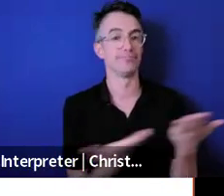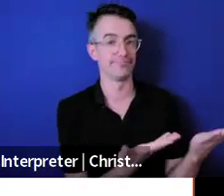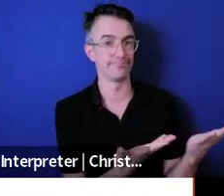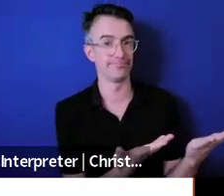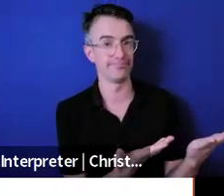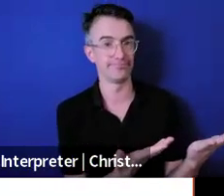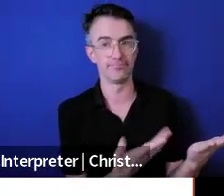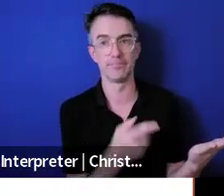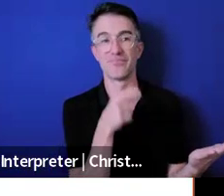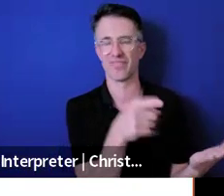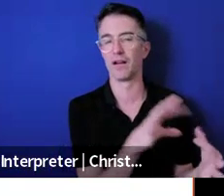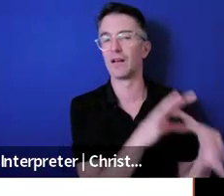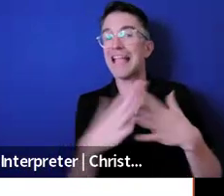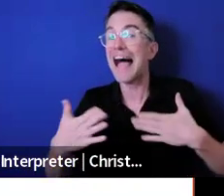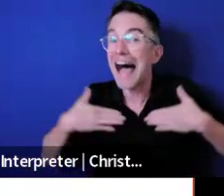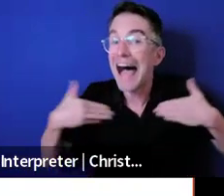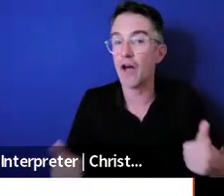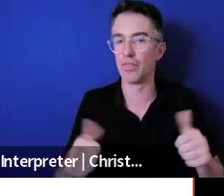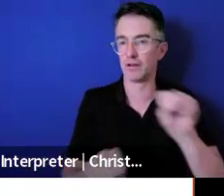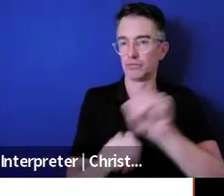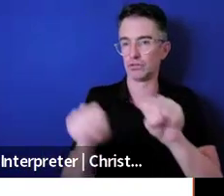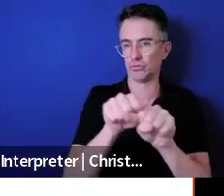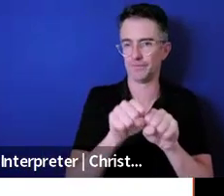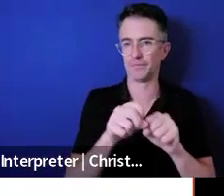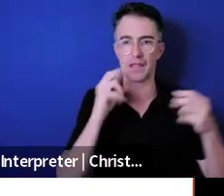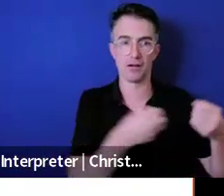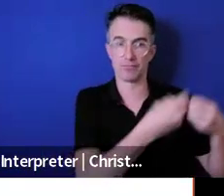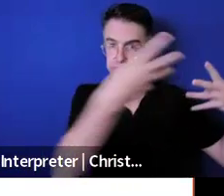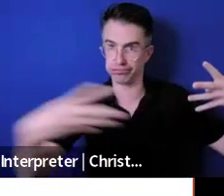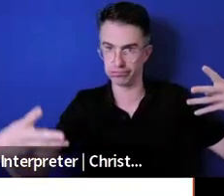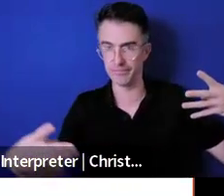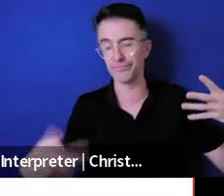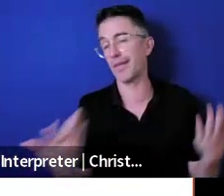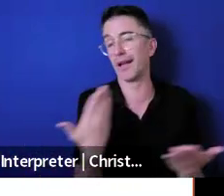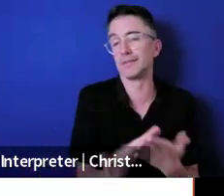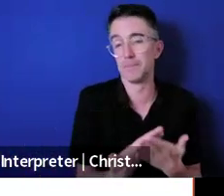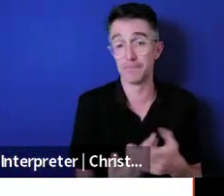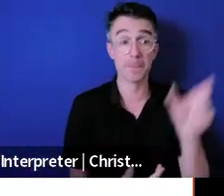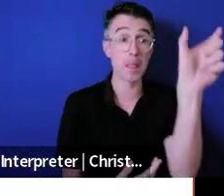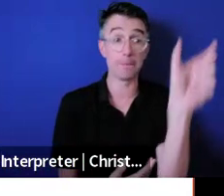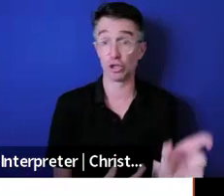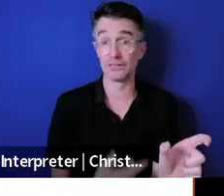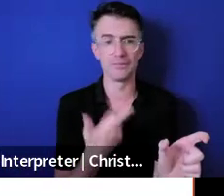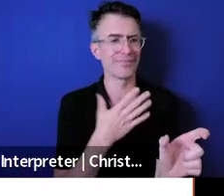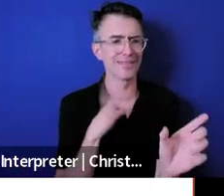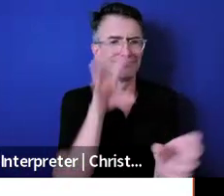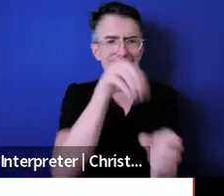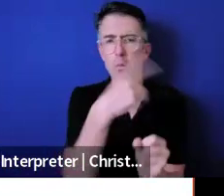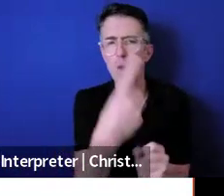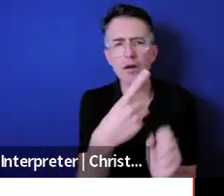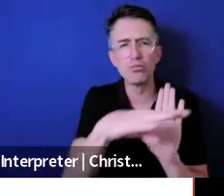in need of certain kind of support. Social protection management information system, social registry, can do